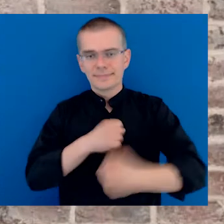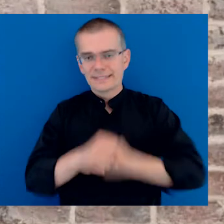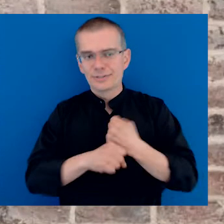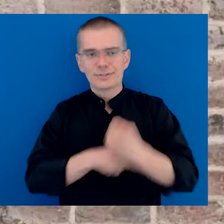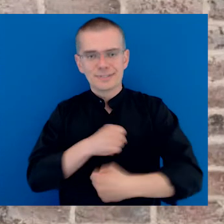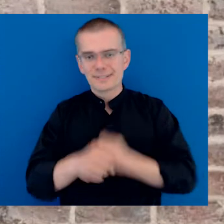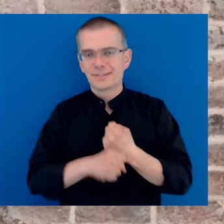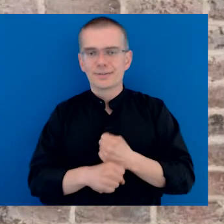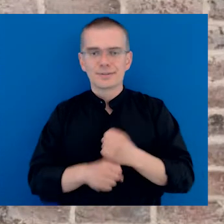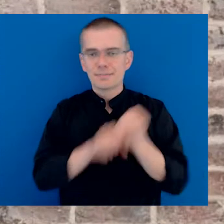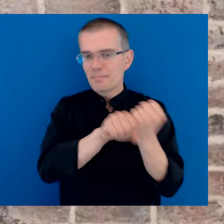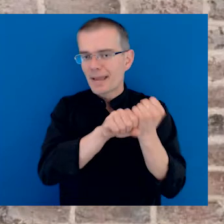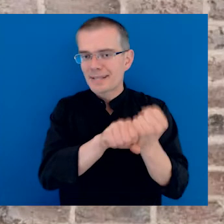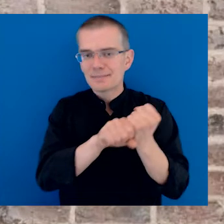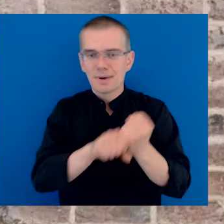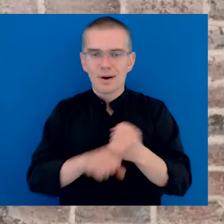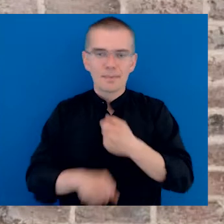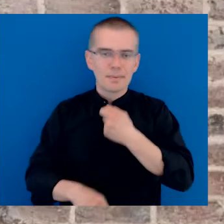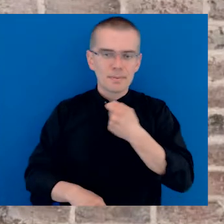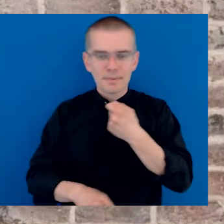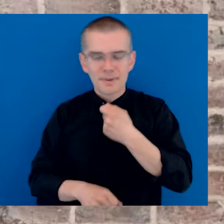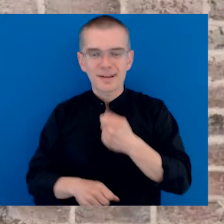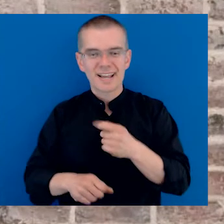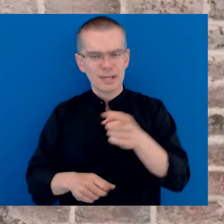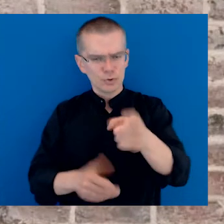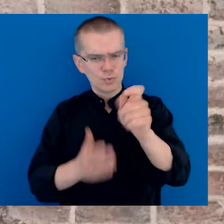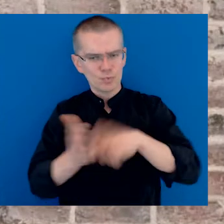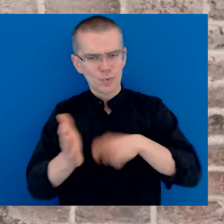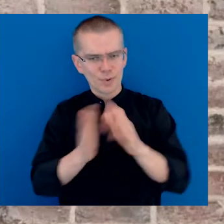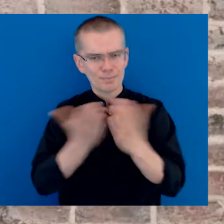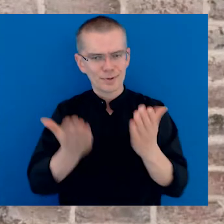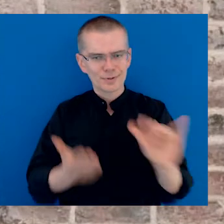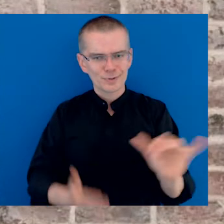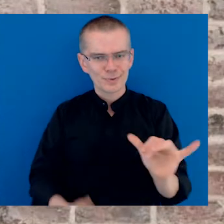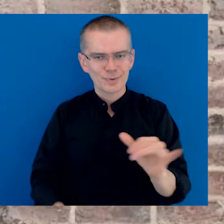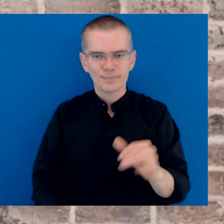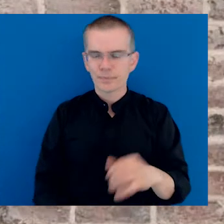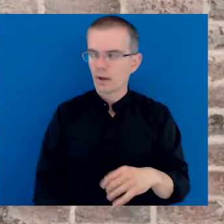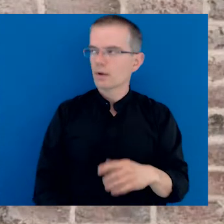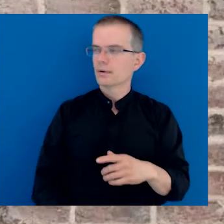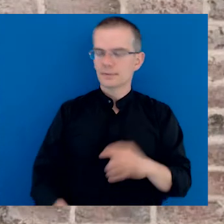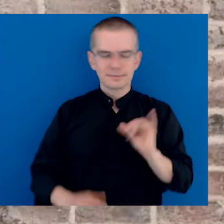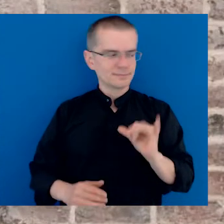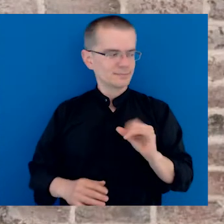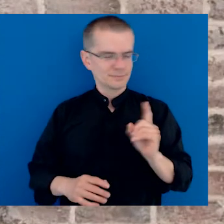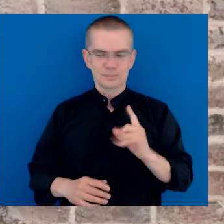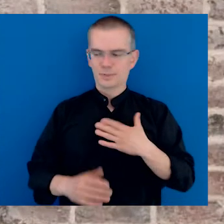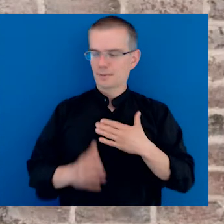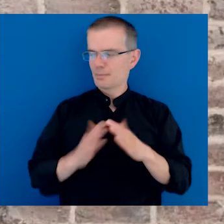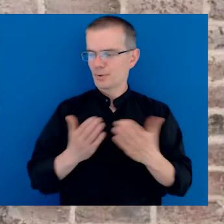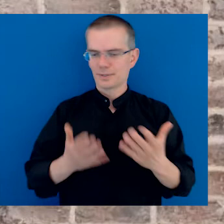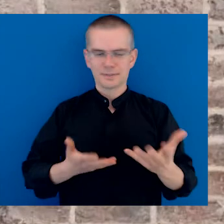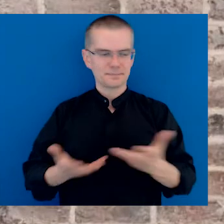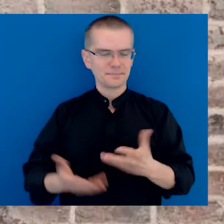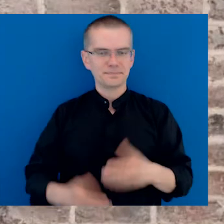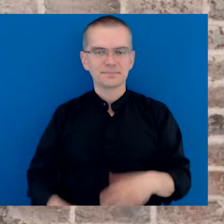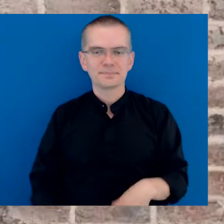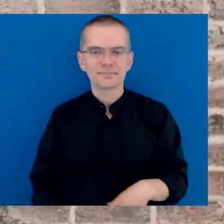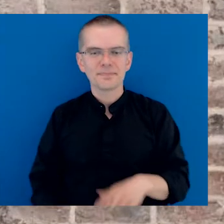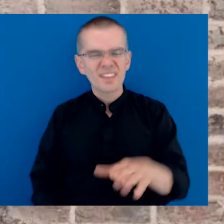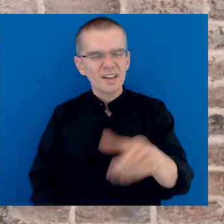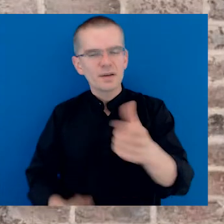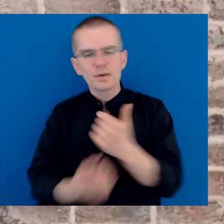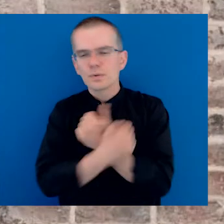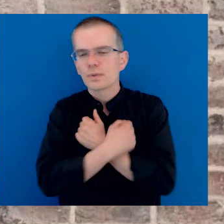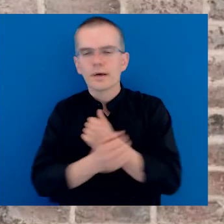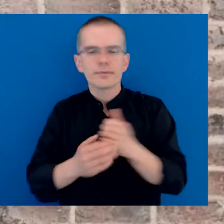have written a book too. Do you have that to show us, your limerick book? Where is that book? And also, you love